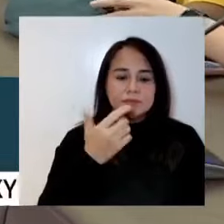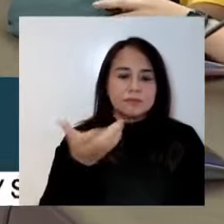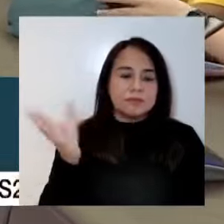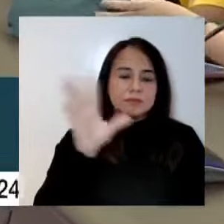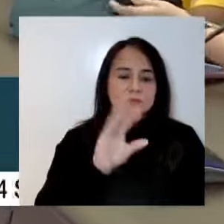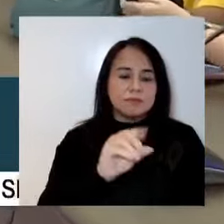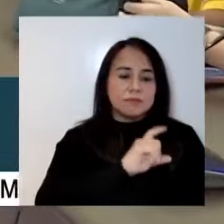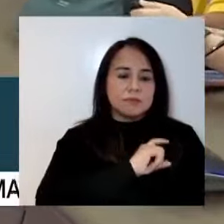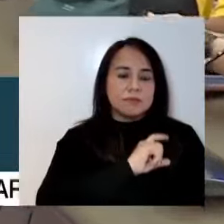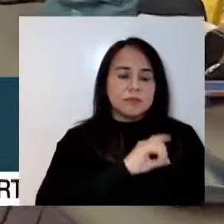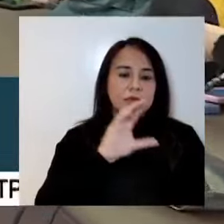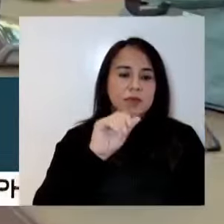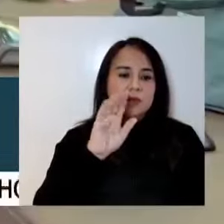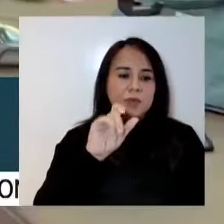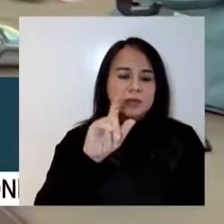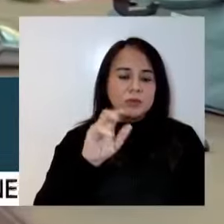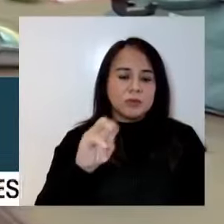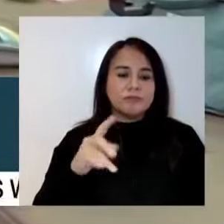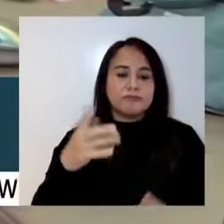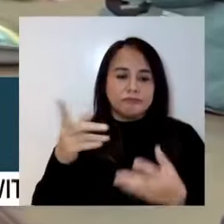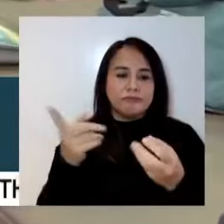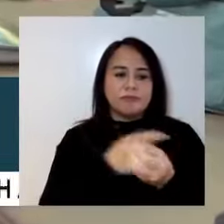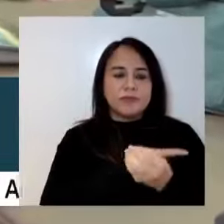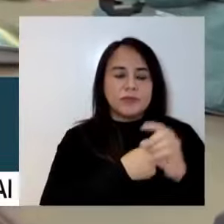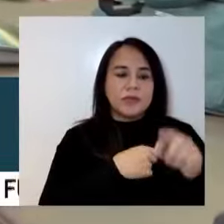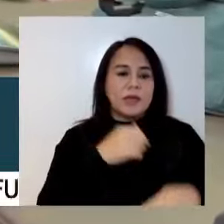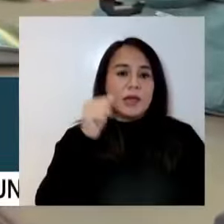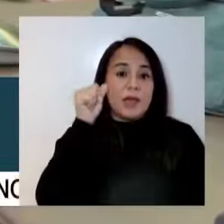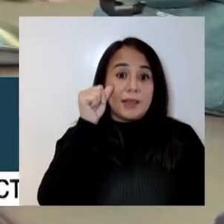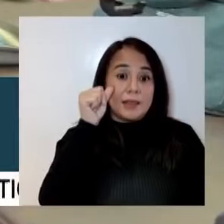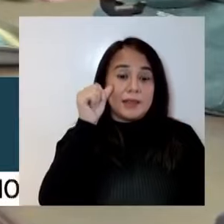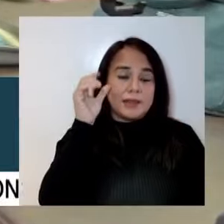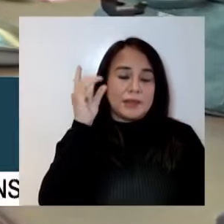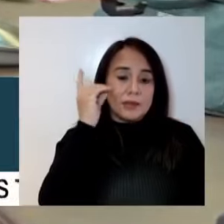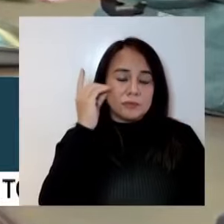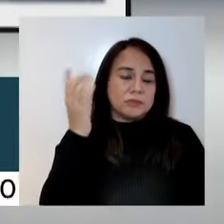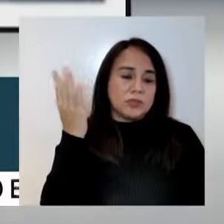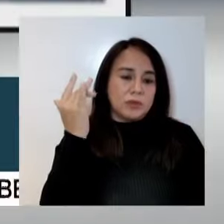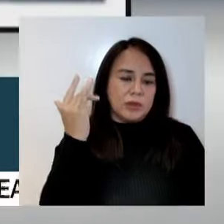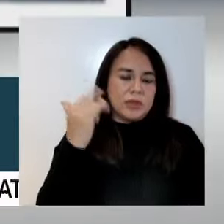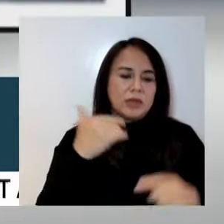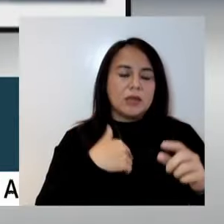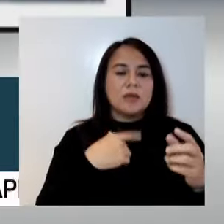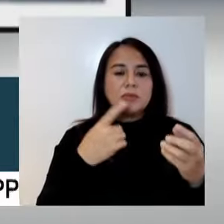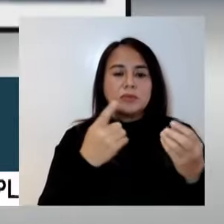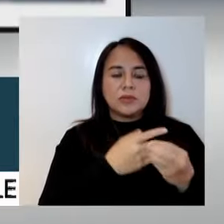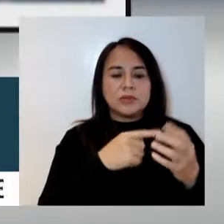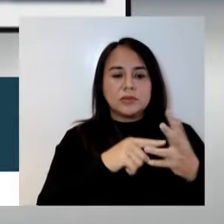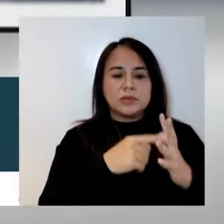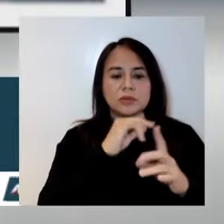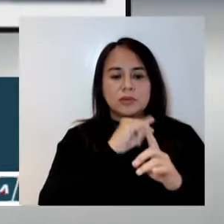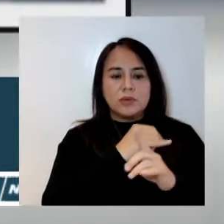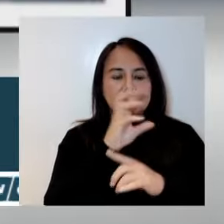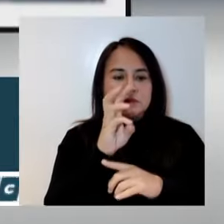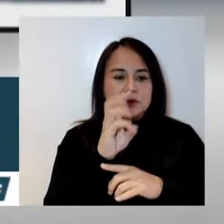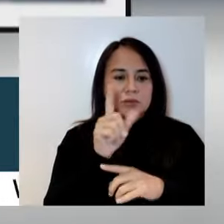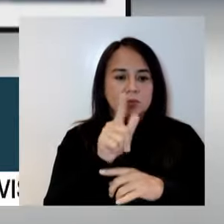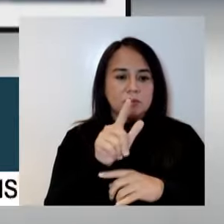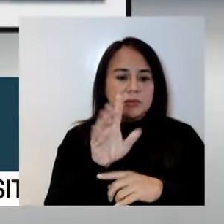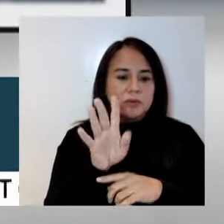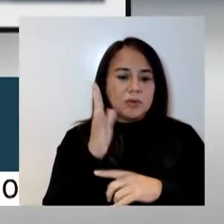PNP Calabarzon has dismissed Police Major Alan De Castro from the police service effective January 16, 2024